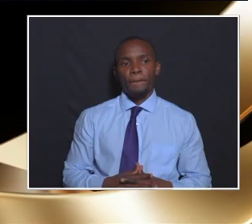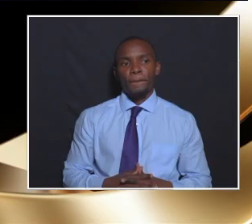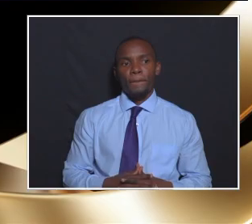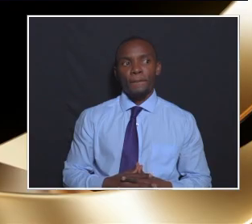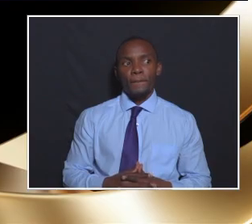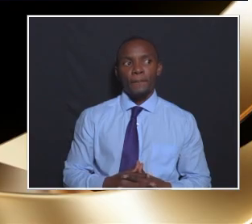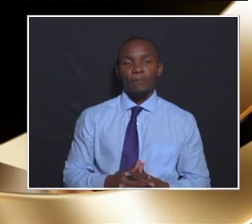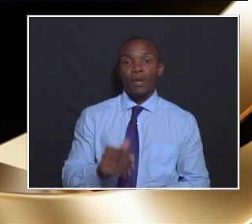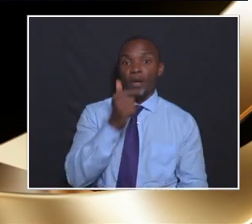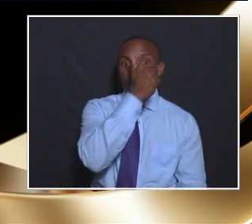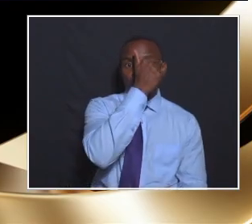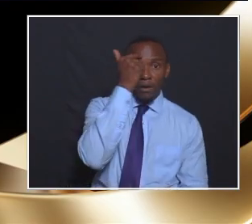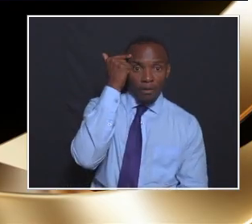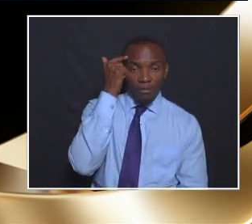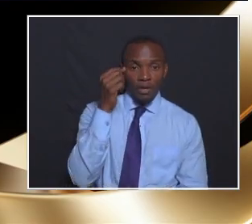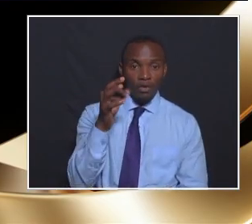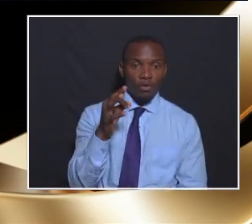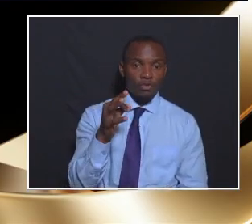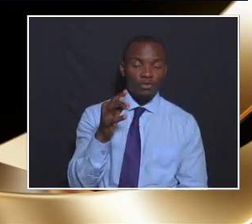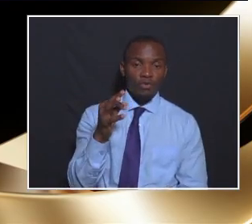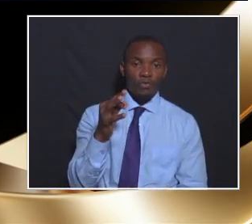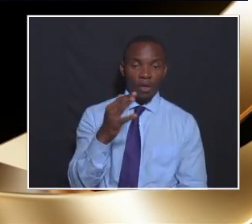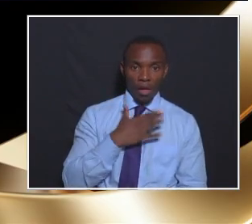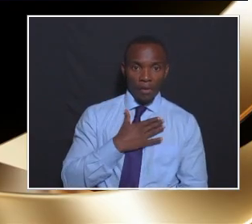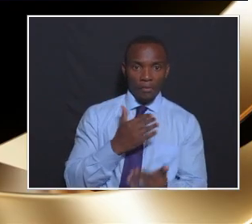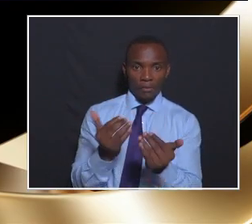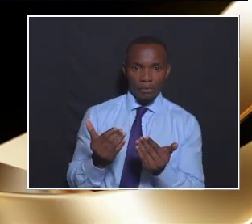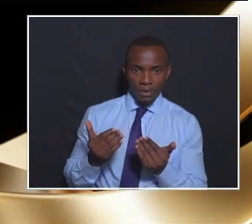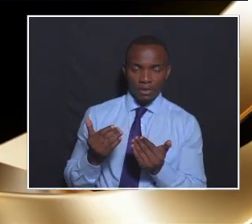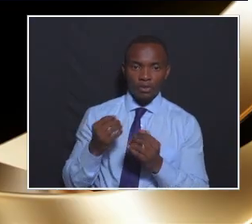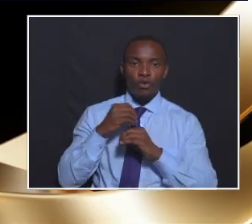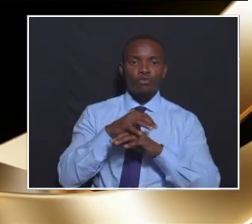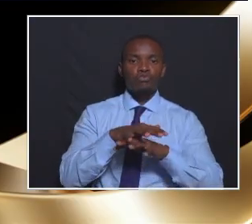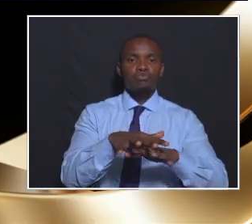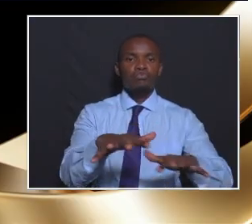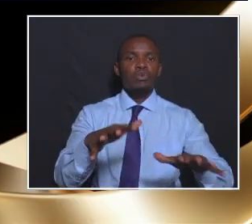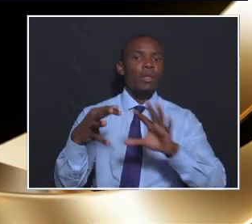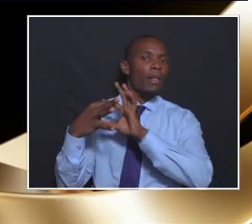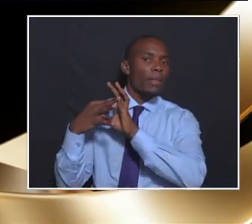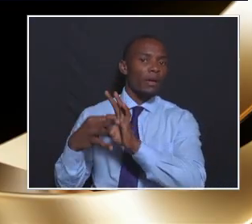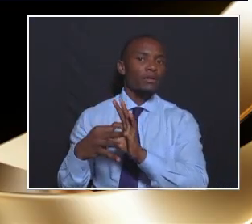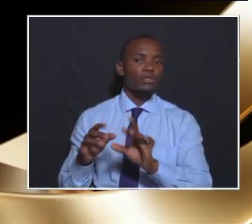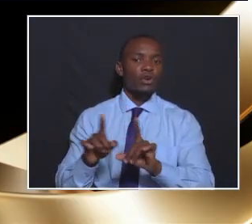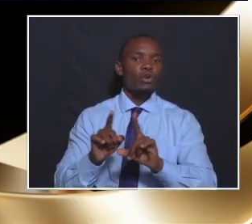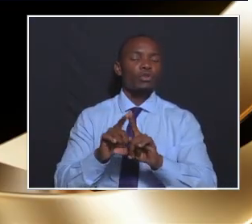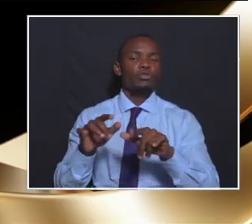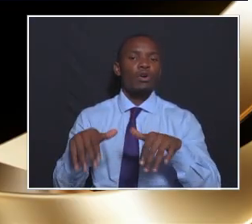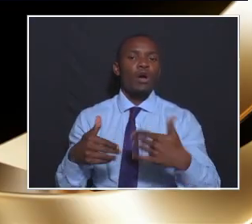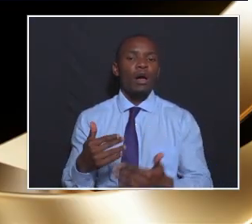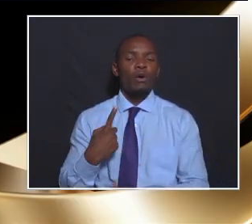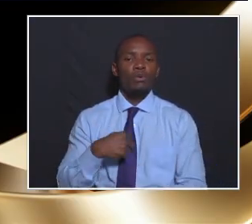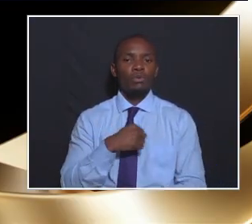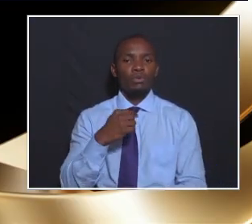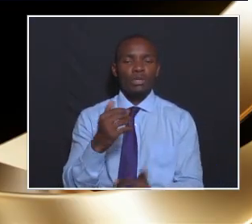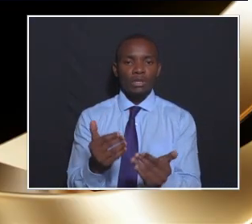how we need to spread our culture and why we need our culture to go to the globe, it's very important that